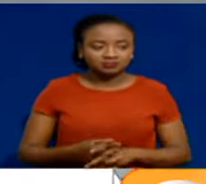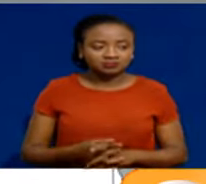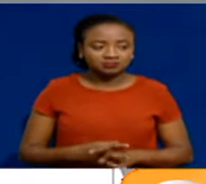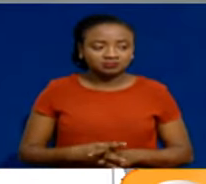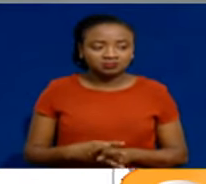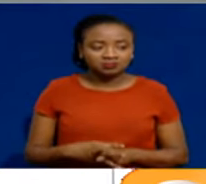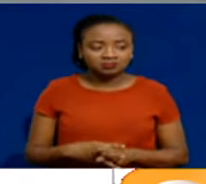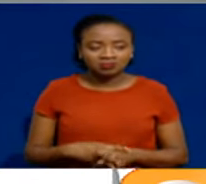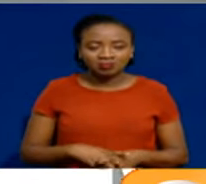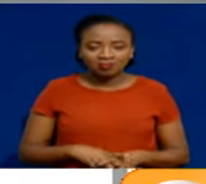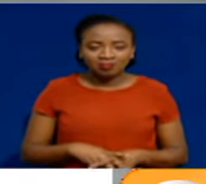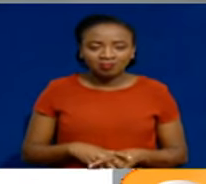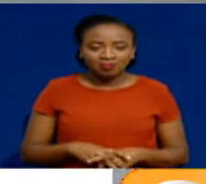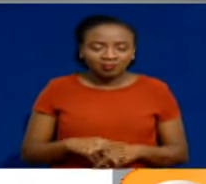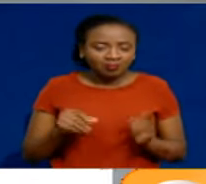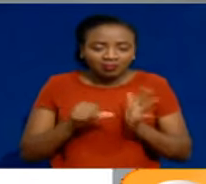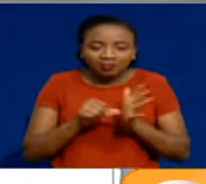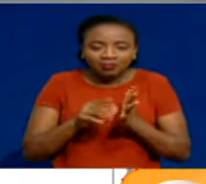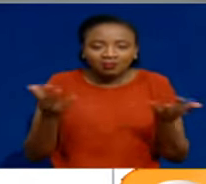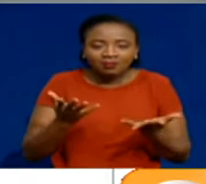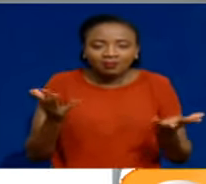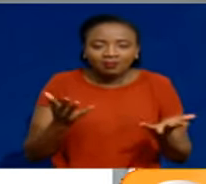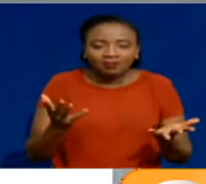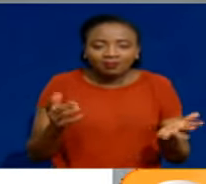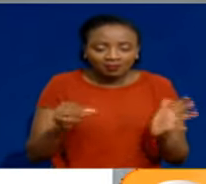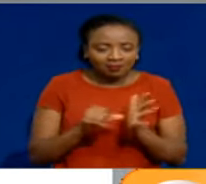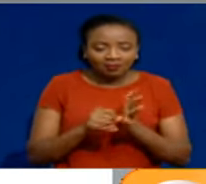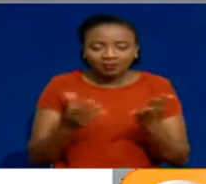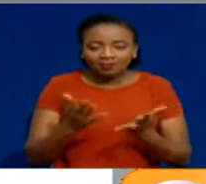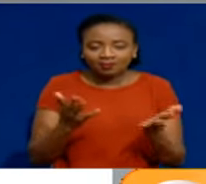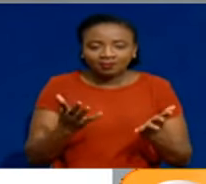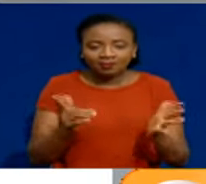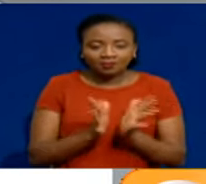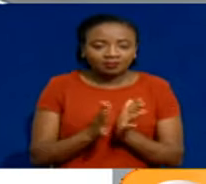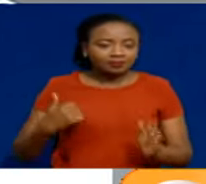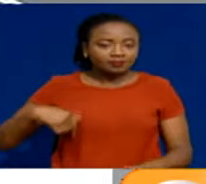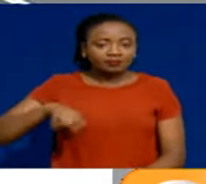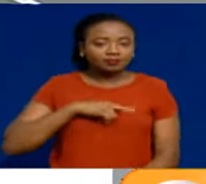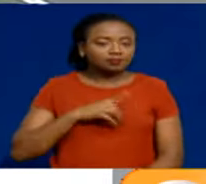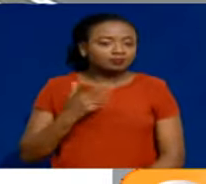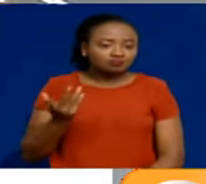what's the problem? What is it we given? What's the problem with us? I think